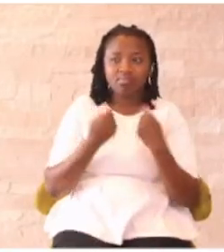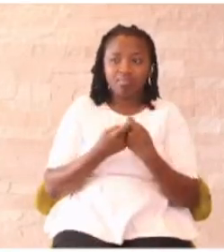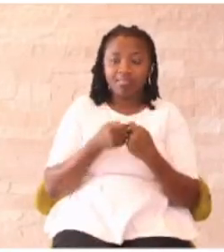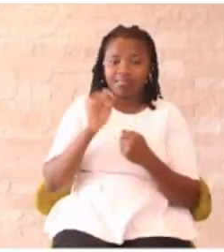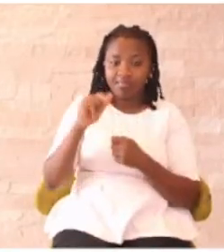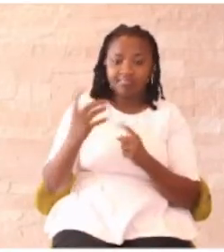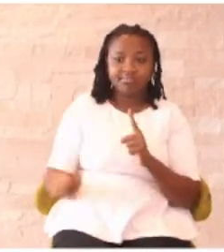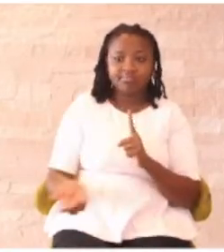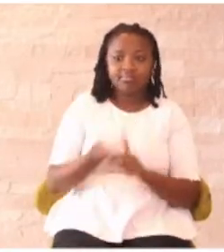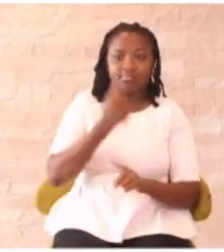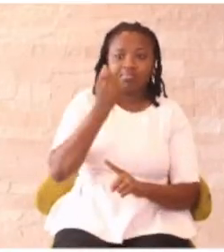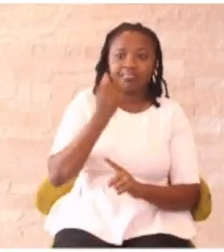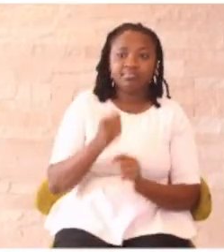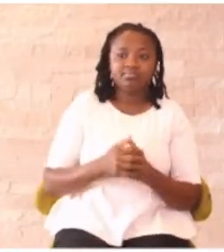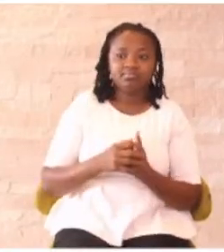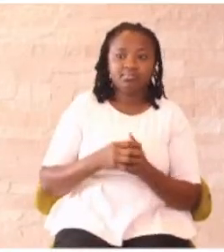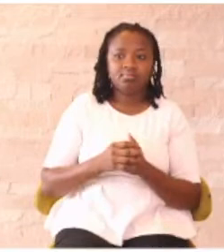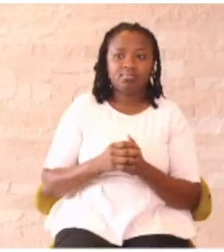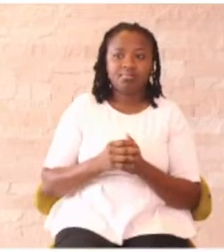are happy to report.